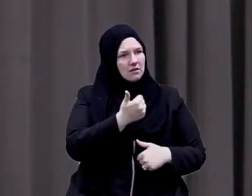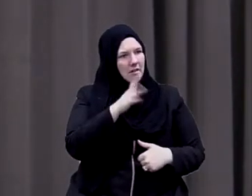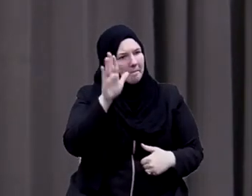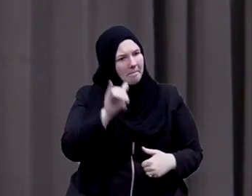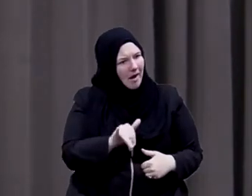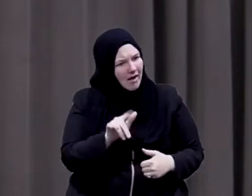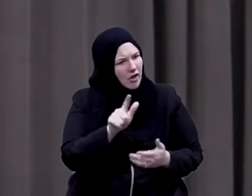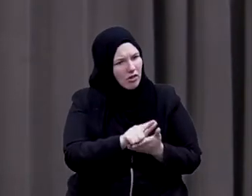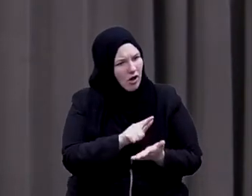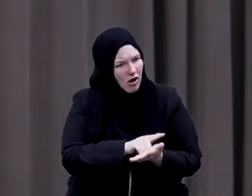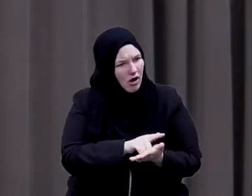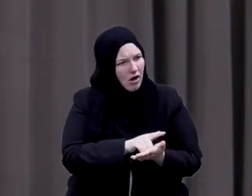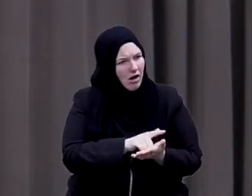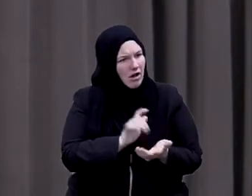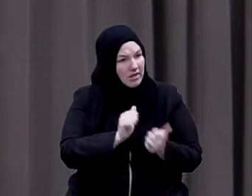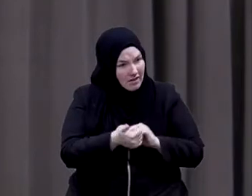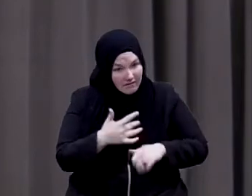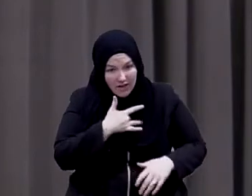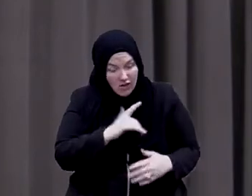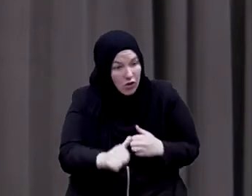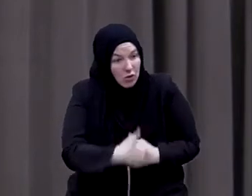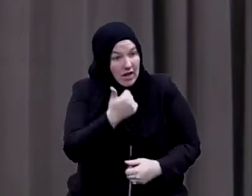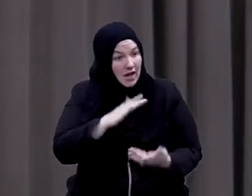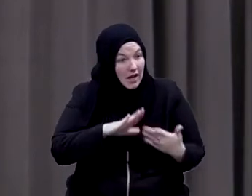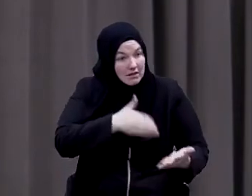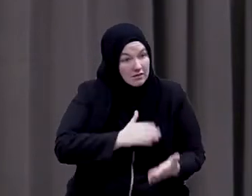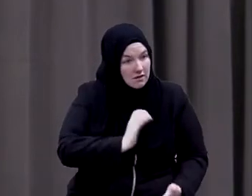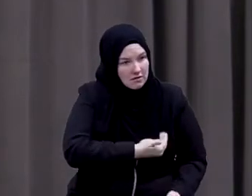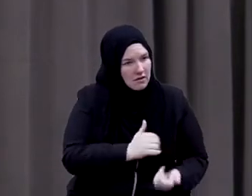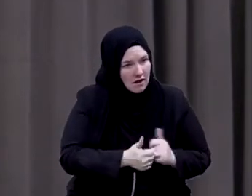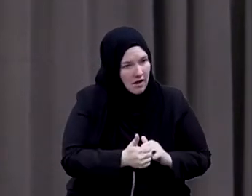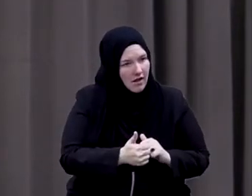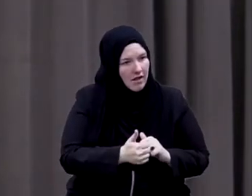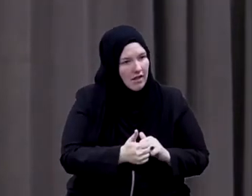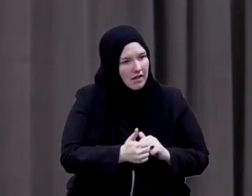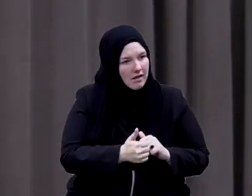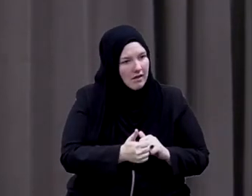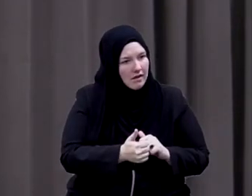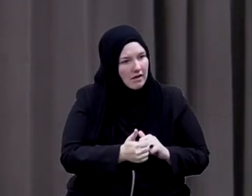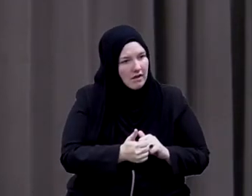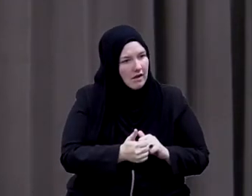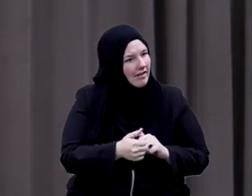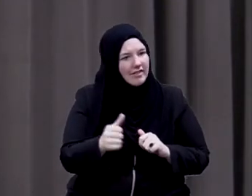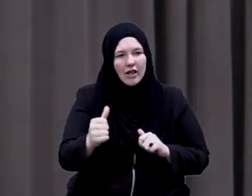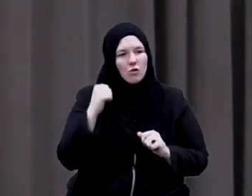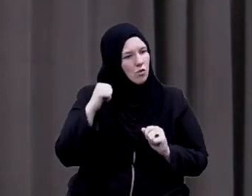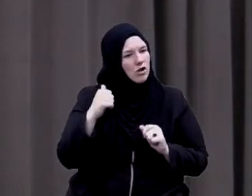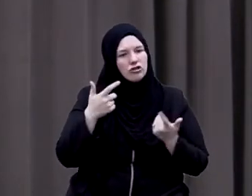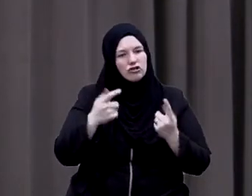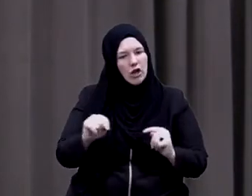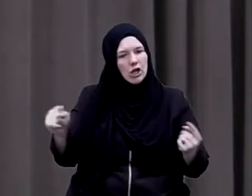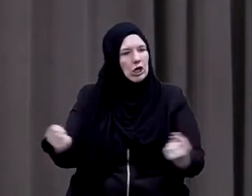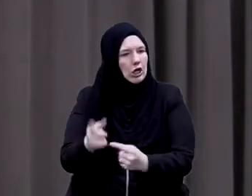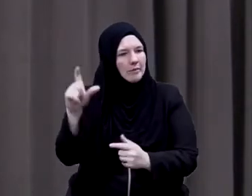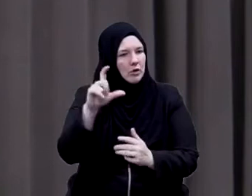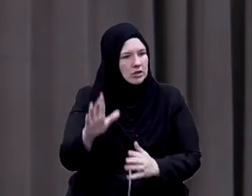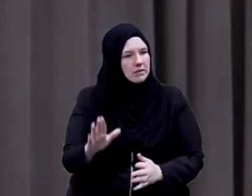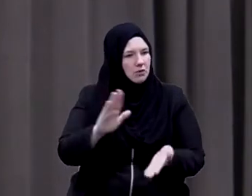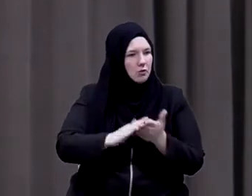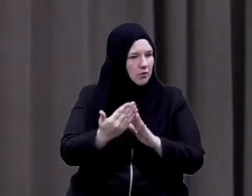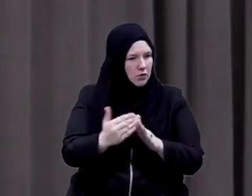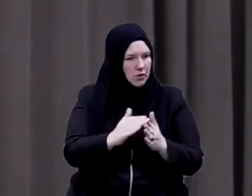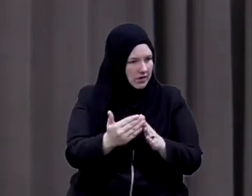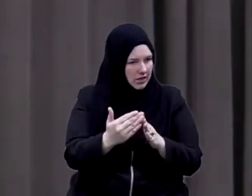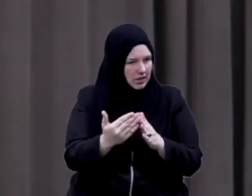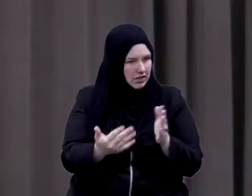by the law as a reaction to their behavior, they wouldn't have taken the Muslim community for